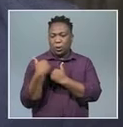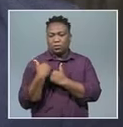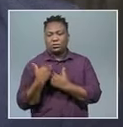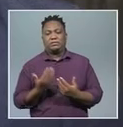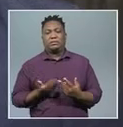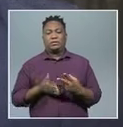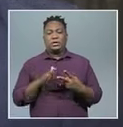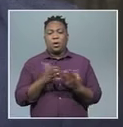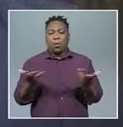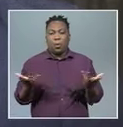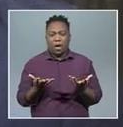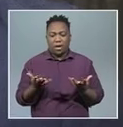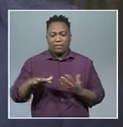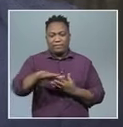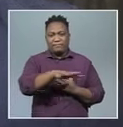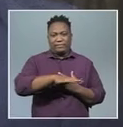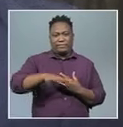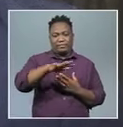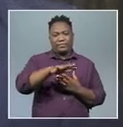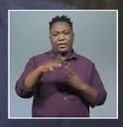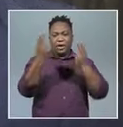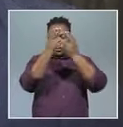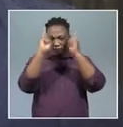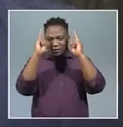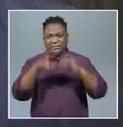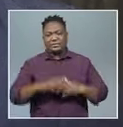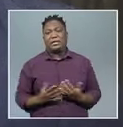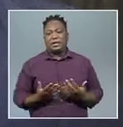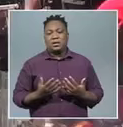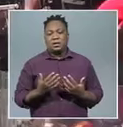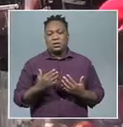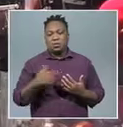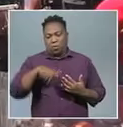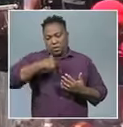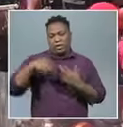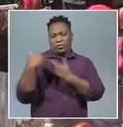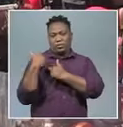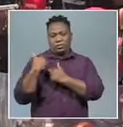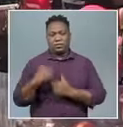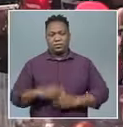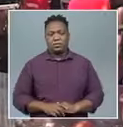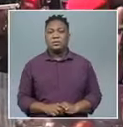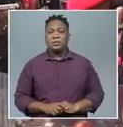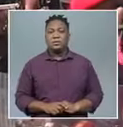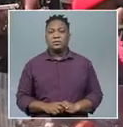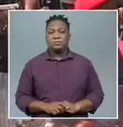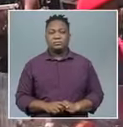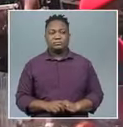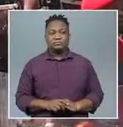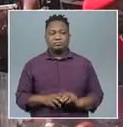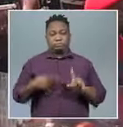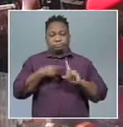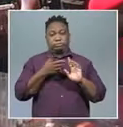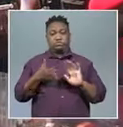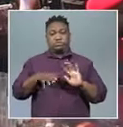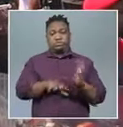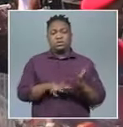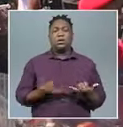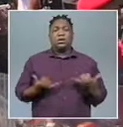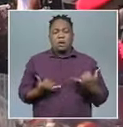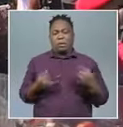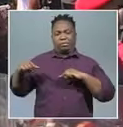at the university for staff and students is our responsibility. Madonsela's murder has brought back the